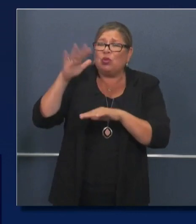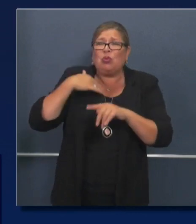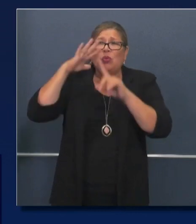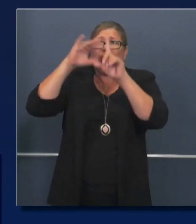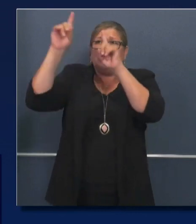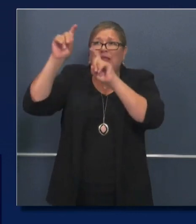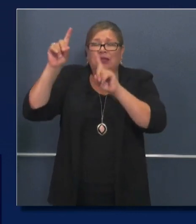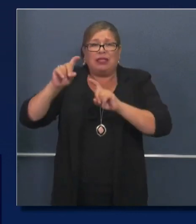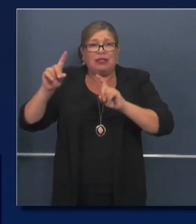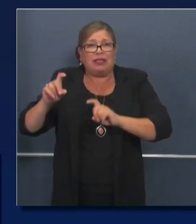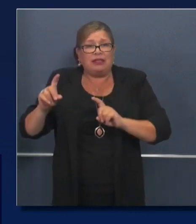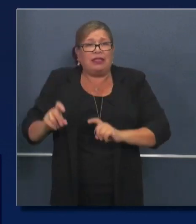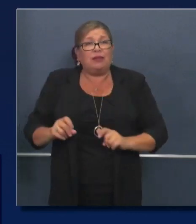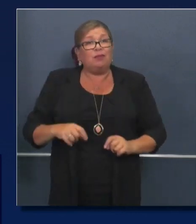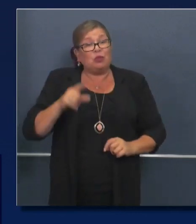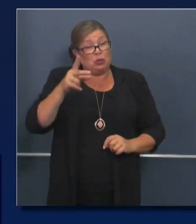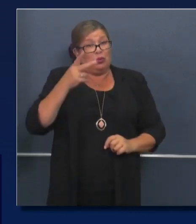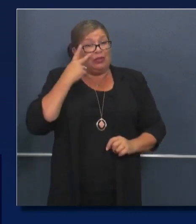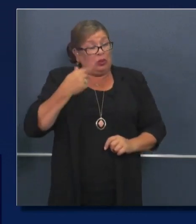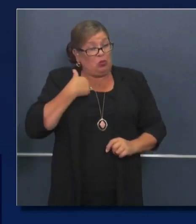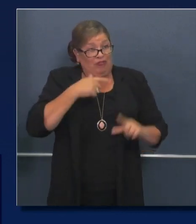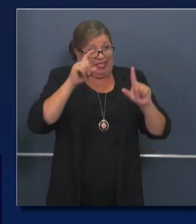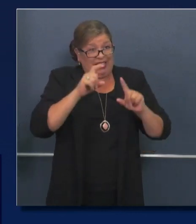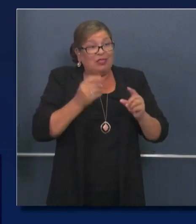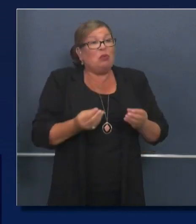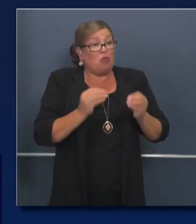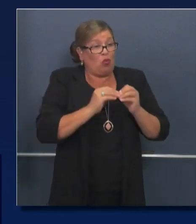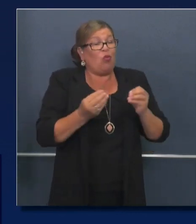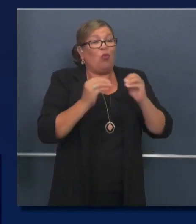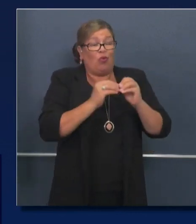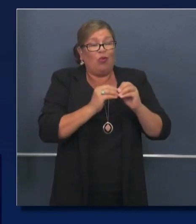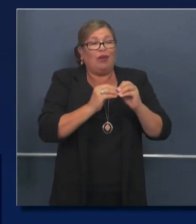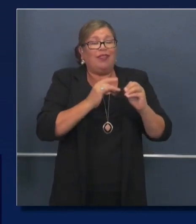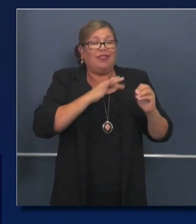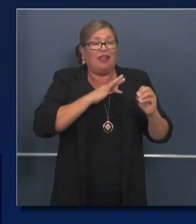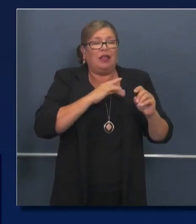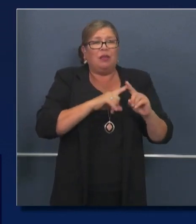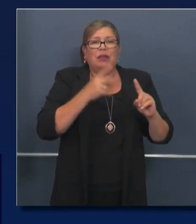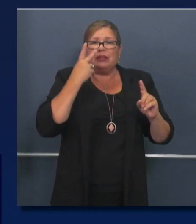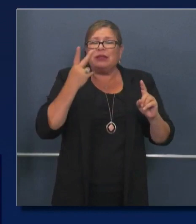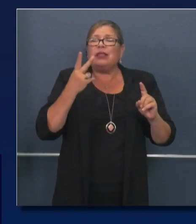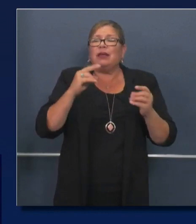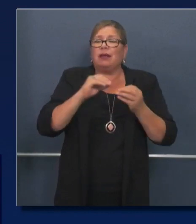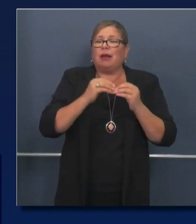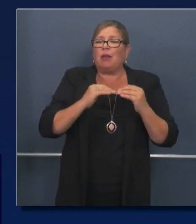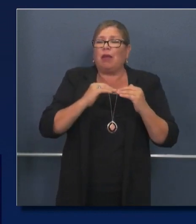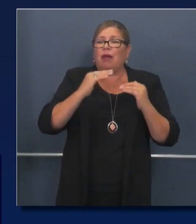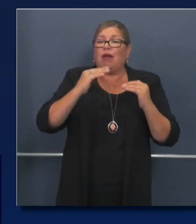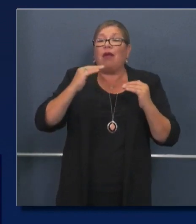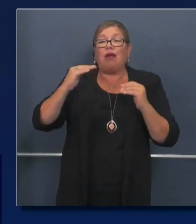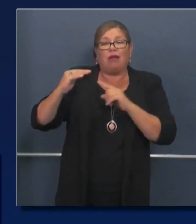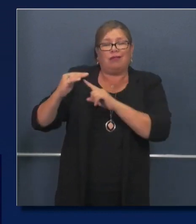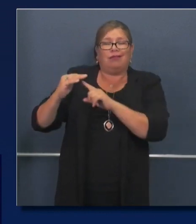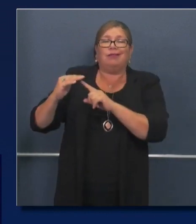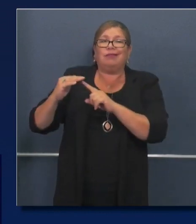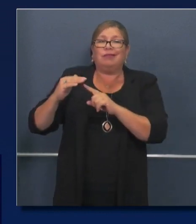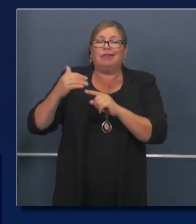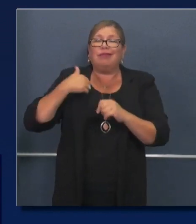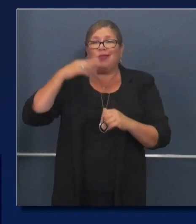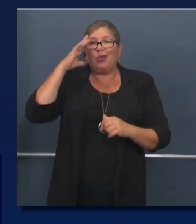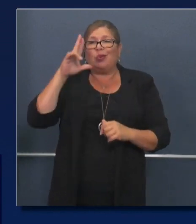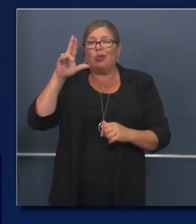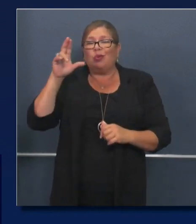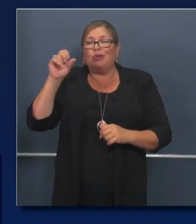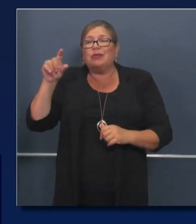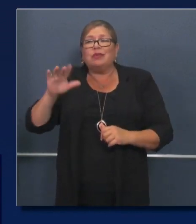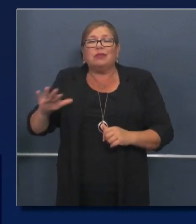by the increased number of tests, you can see some trend lines that have legitimately and understandably become headlines all across this country.